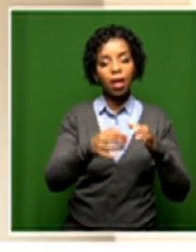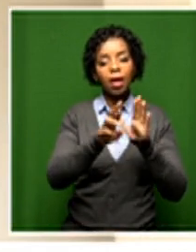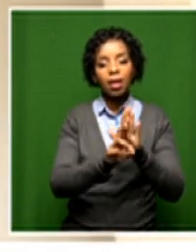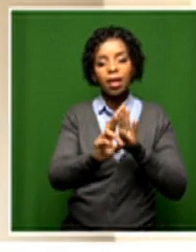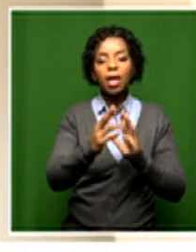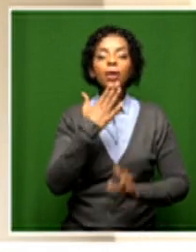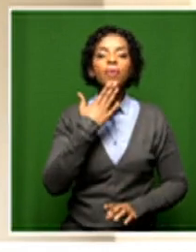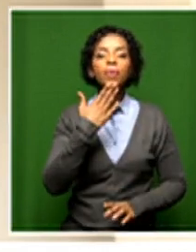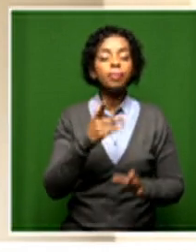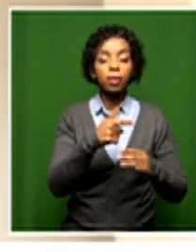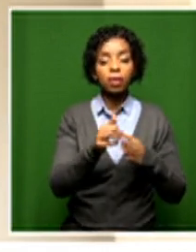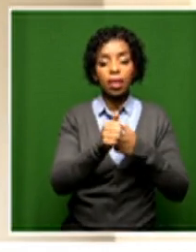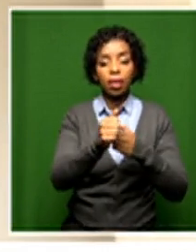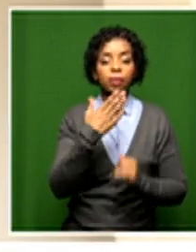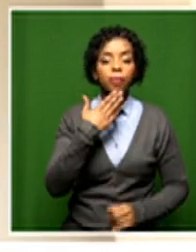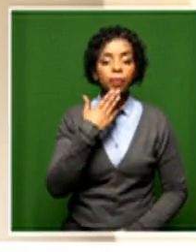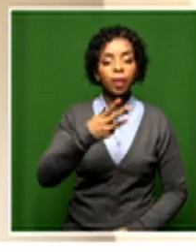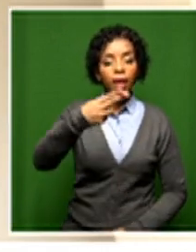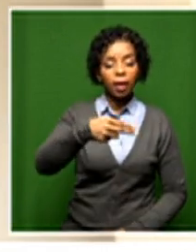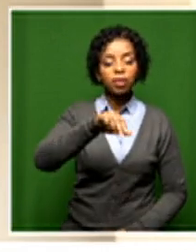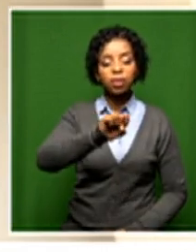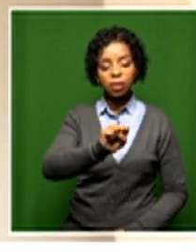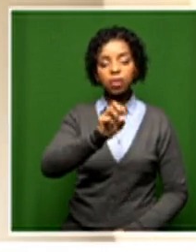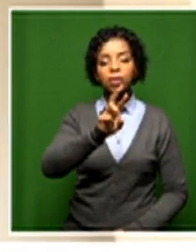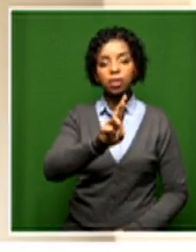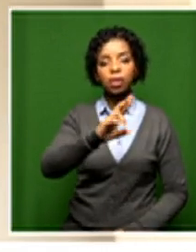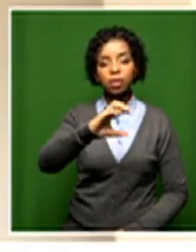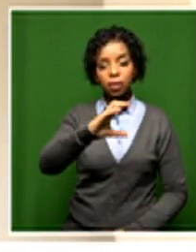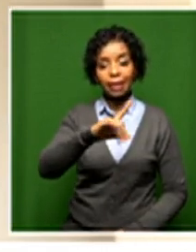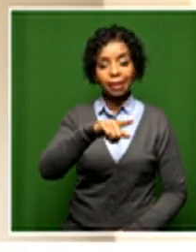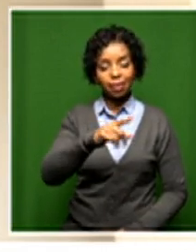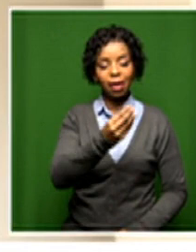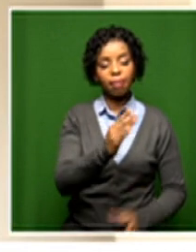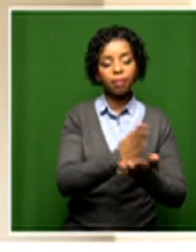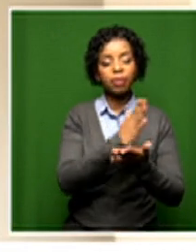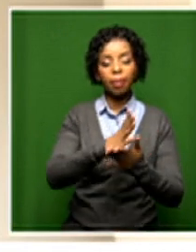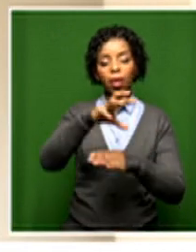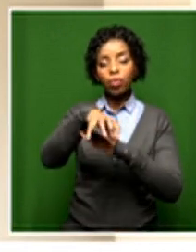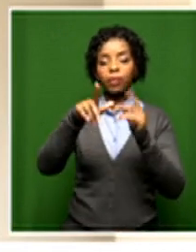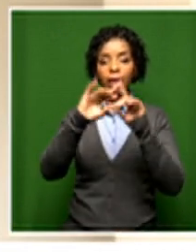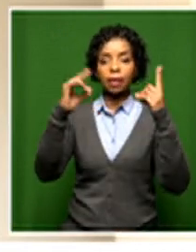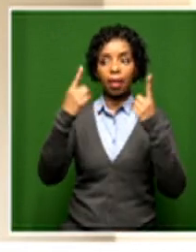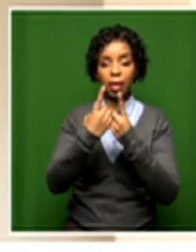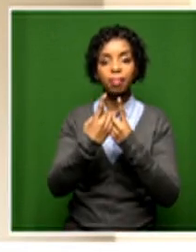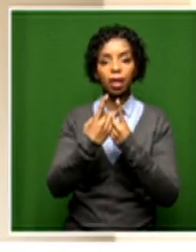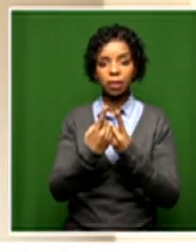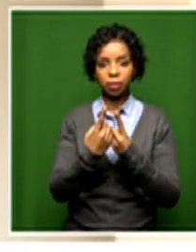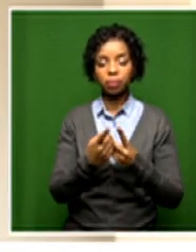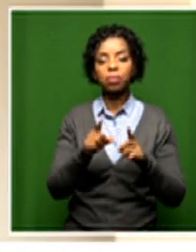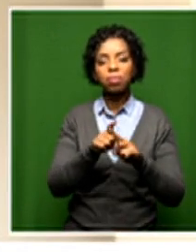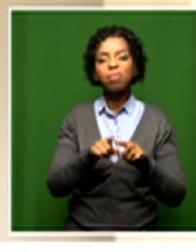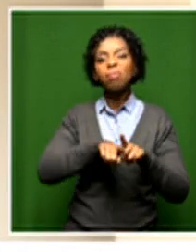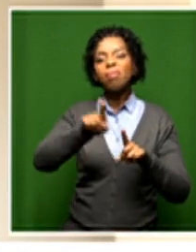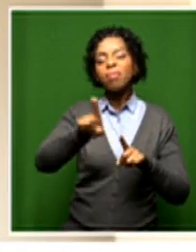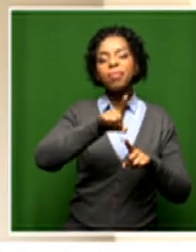of academic institutions and government departments and provincial departments that is going throughout the whole